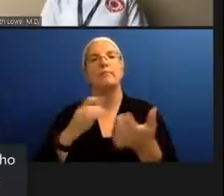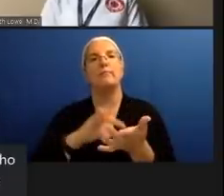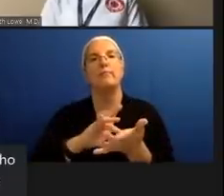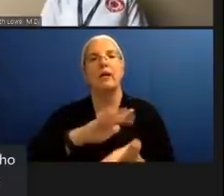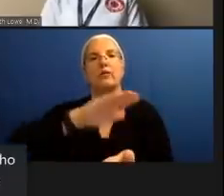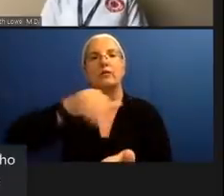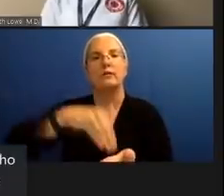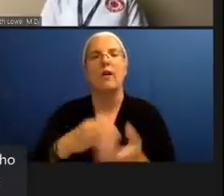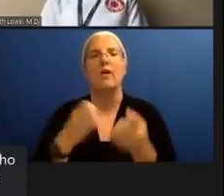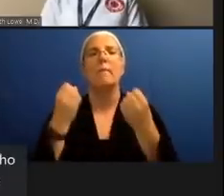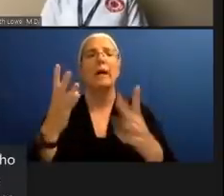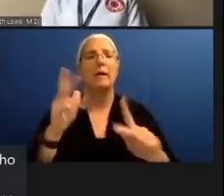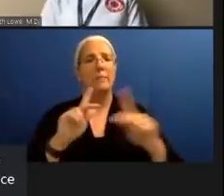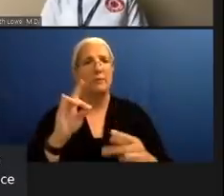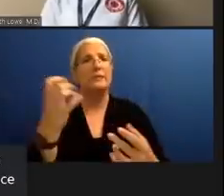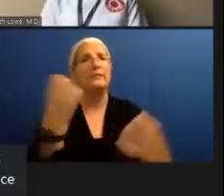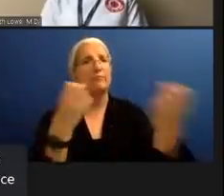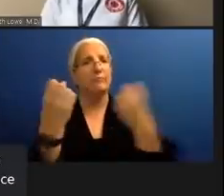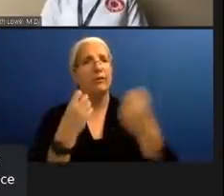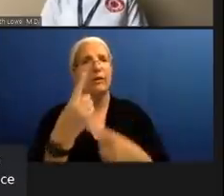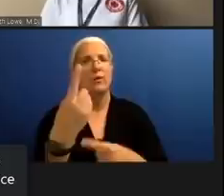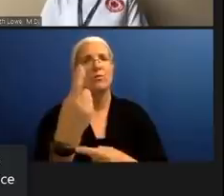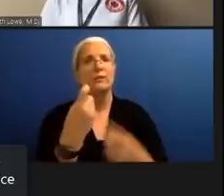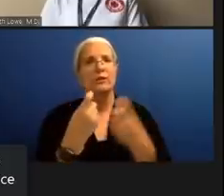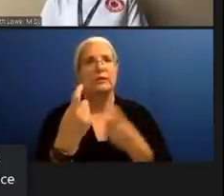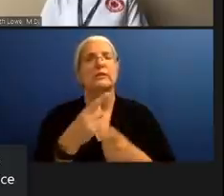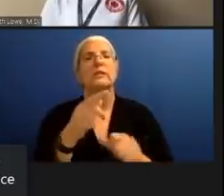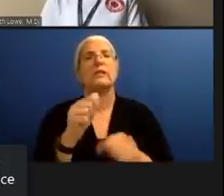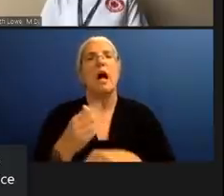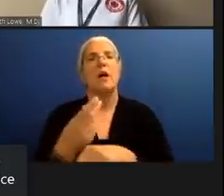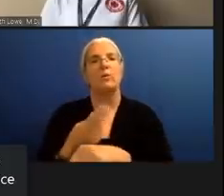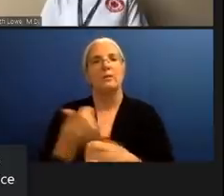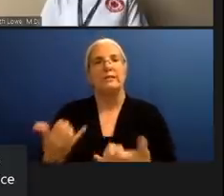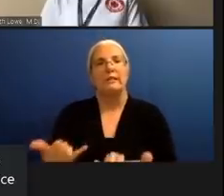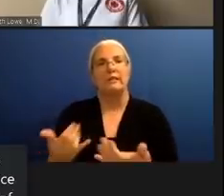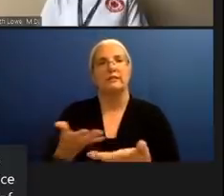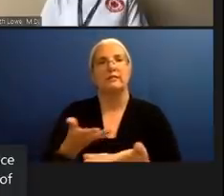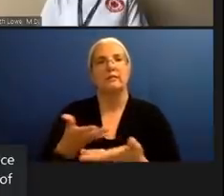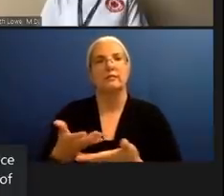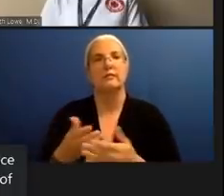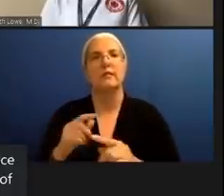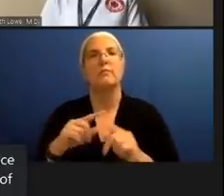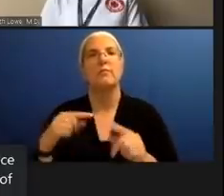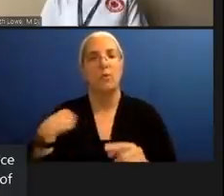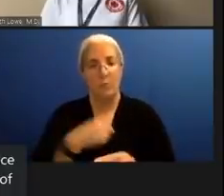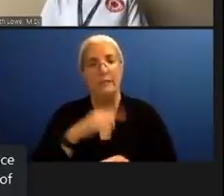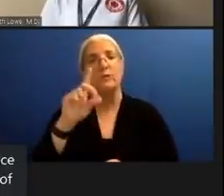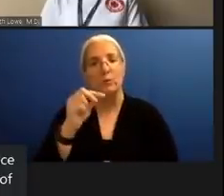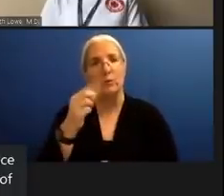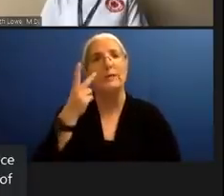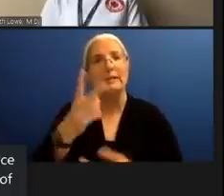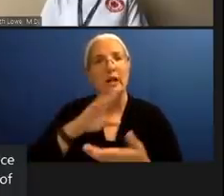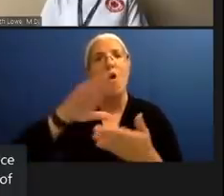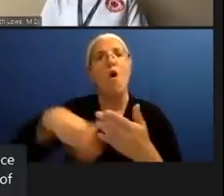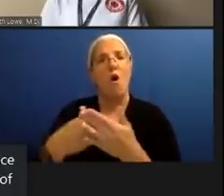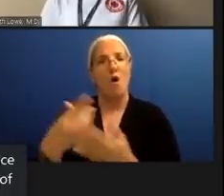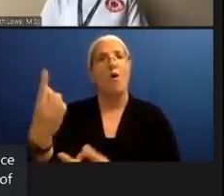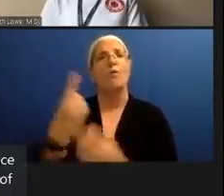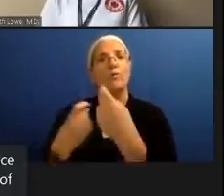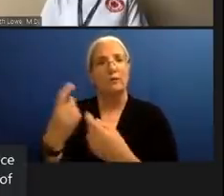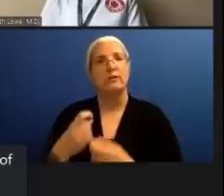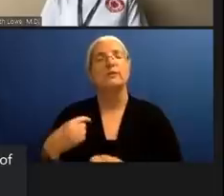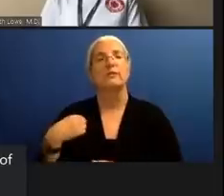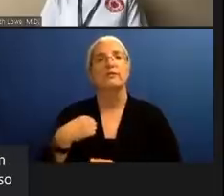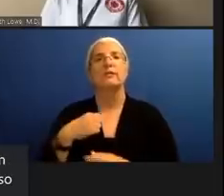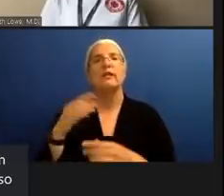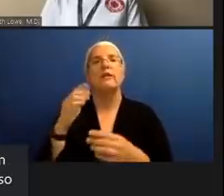have a chance to get through all of them, but we did our best we did review all of them, and we did our best to curate them into themes so we can knock